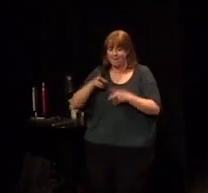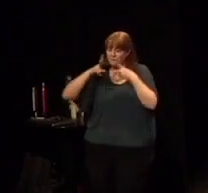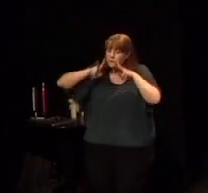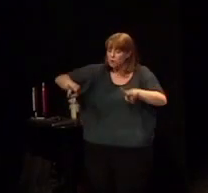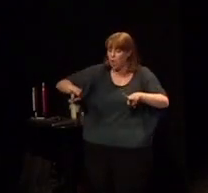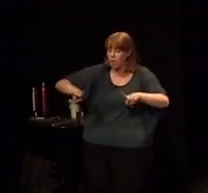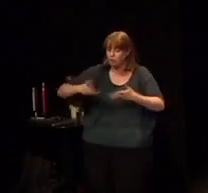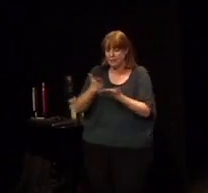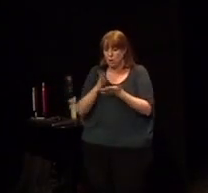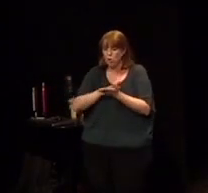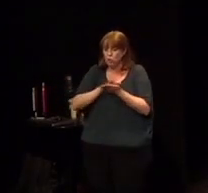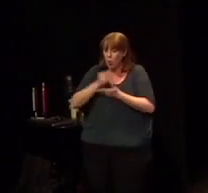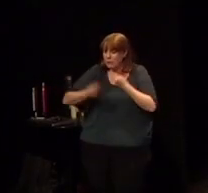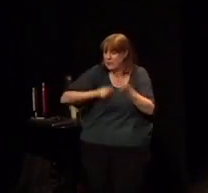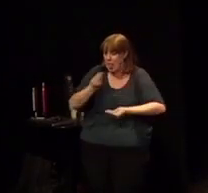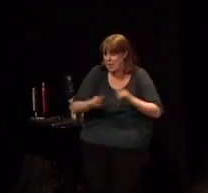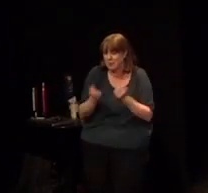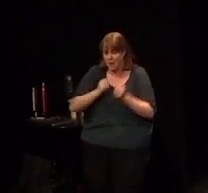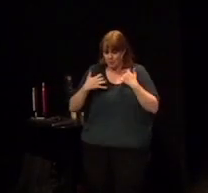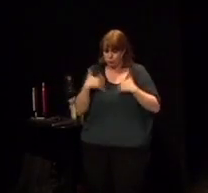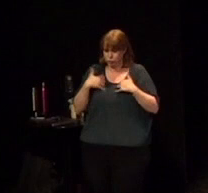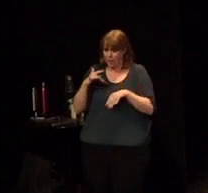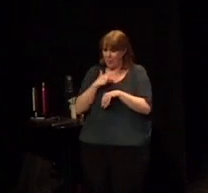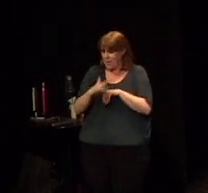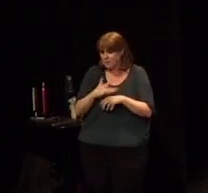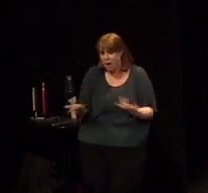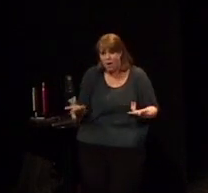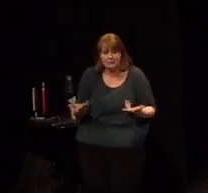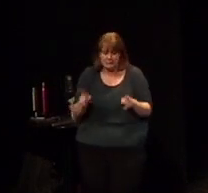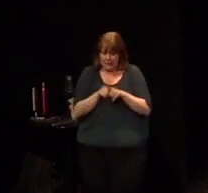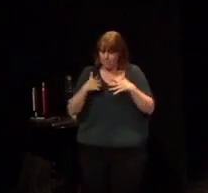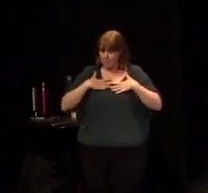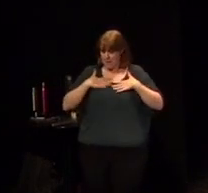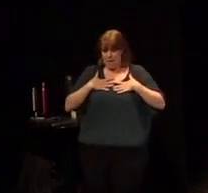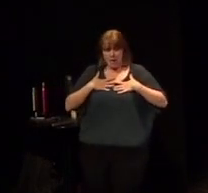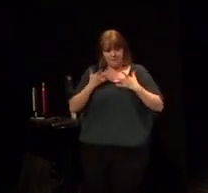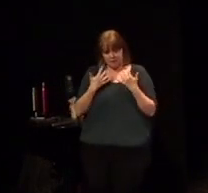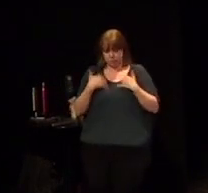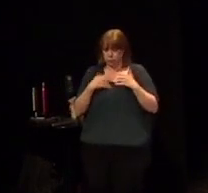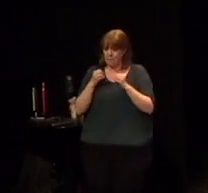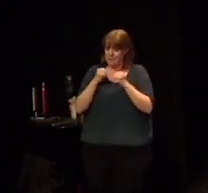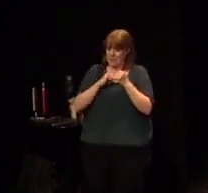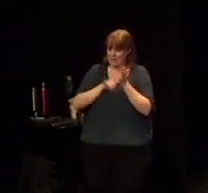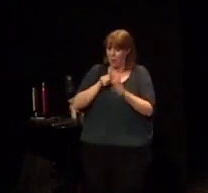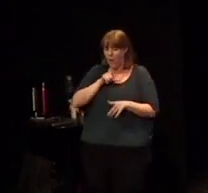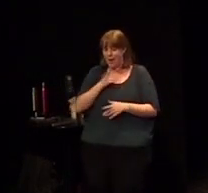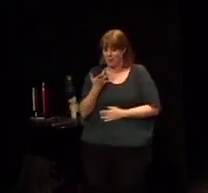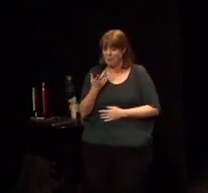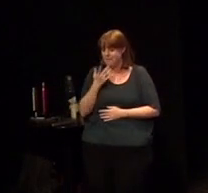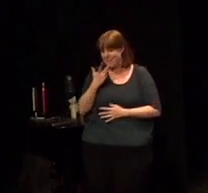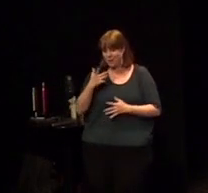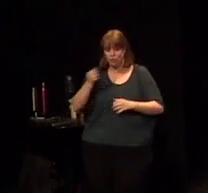own storytelling. Maybe that gets them interested in theatre in the same way that for me, I got interested in BSL from a Pink Gorilla. You